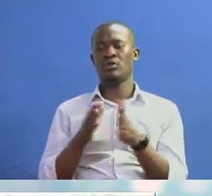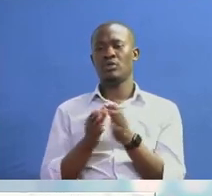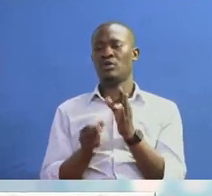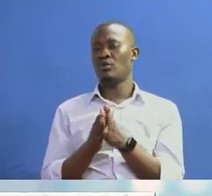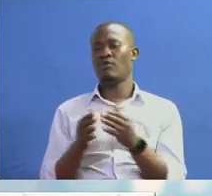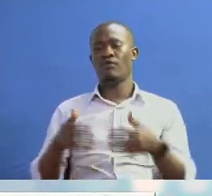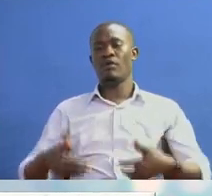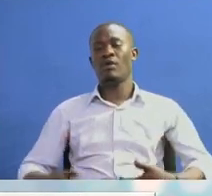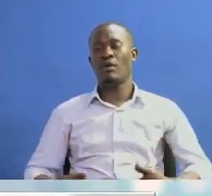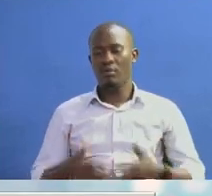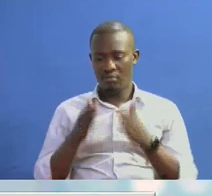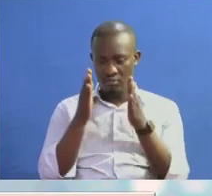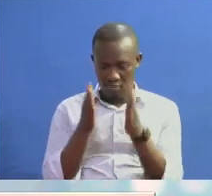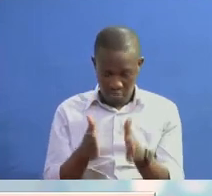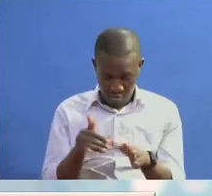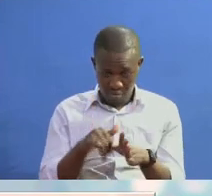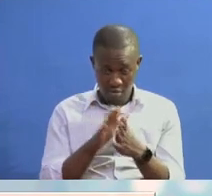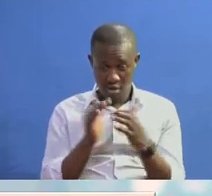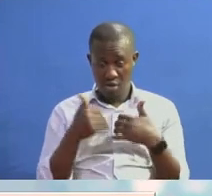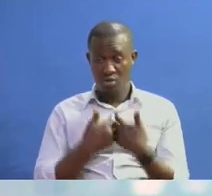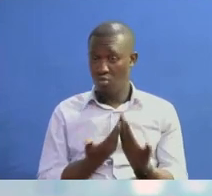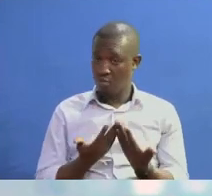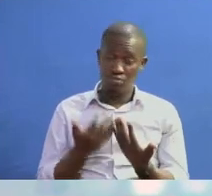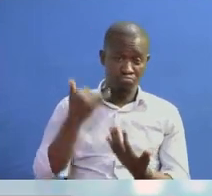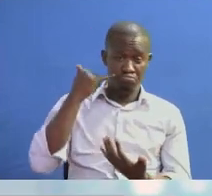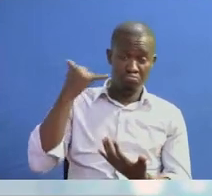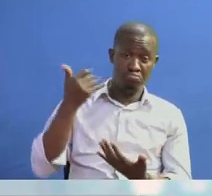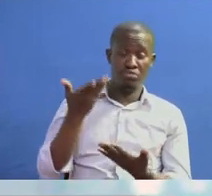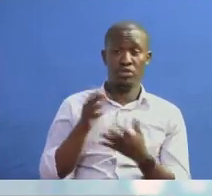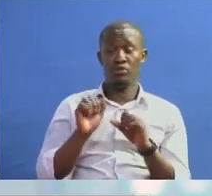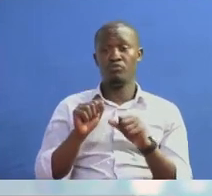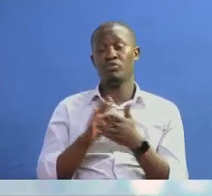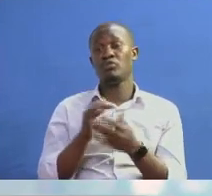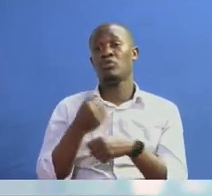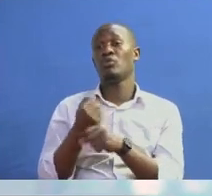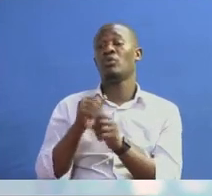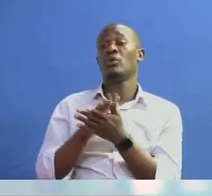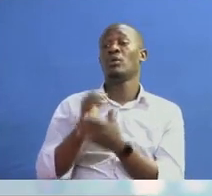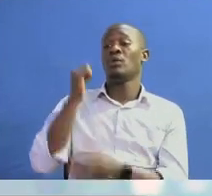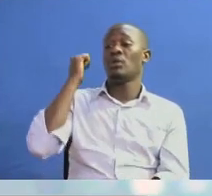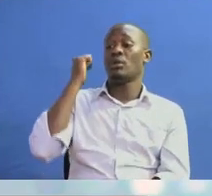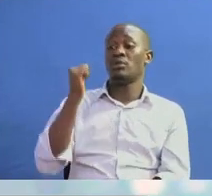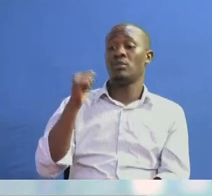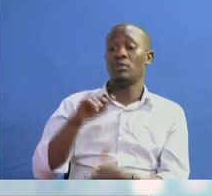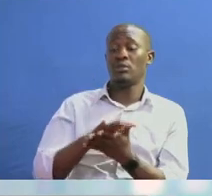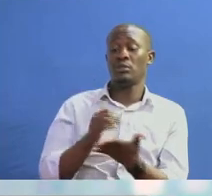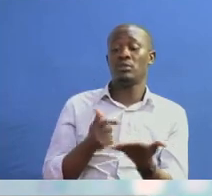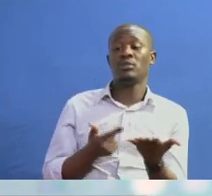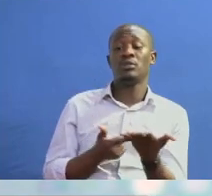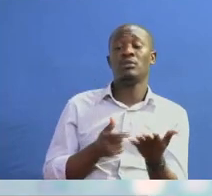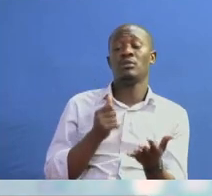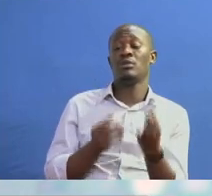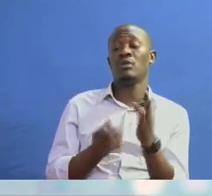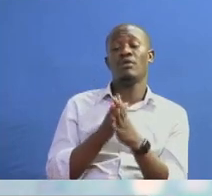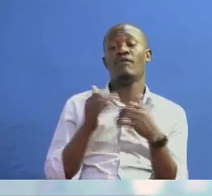from ASAL region and you have an idea that this can work in Kajado and it is technology, but if I work